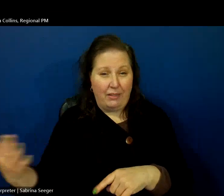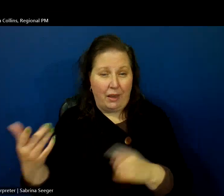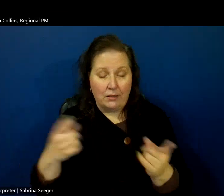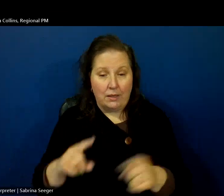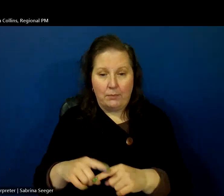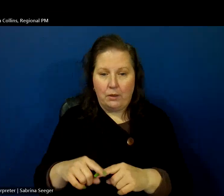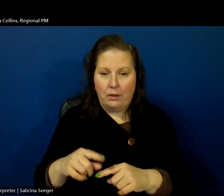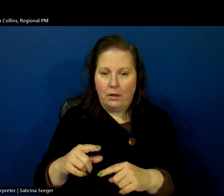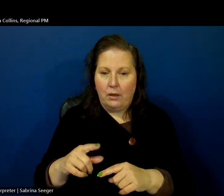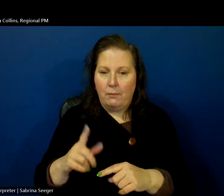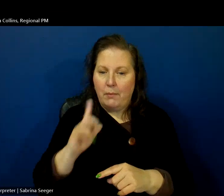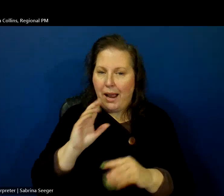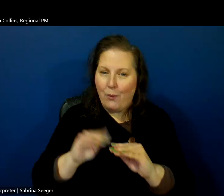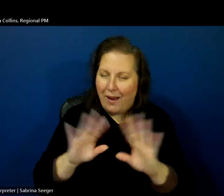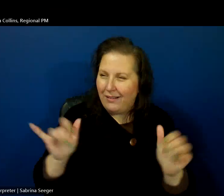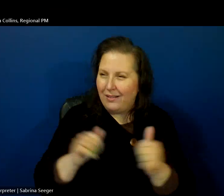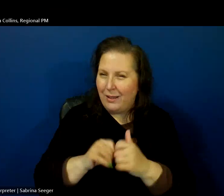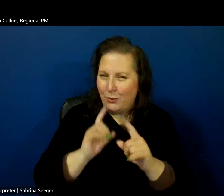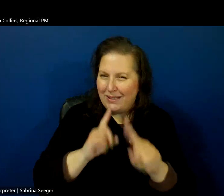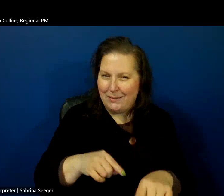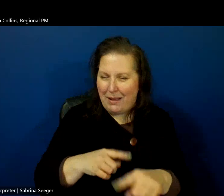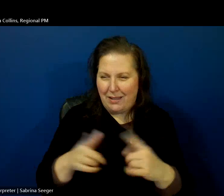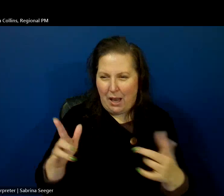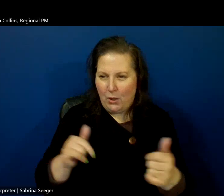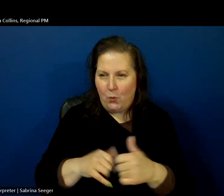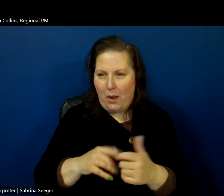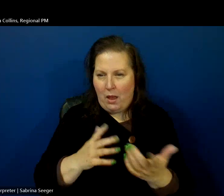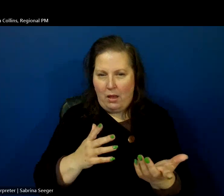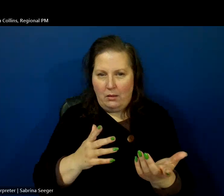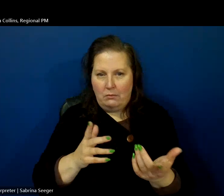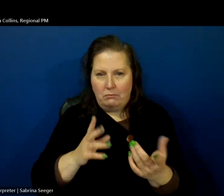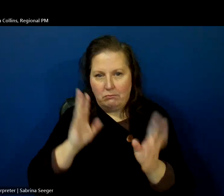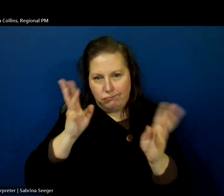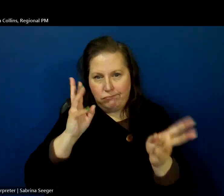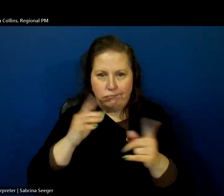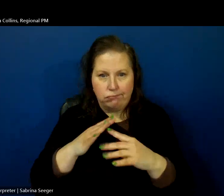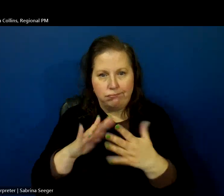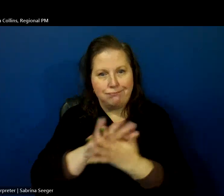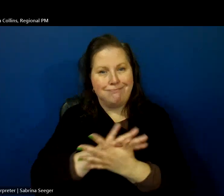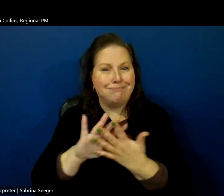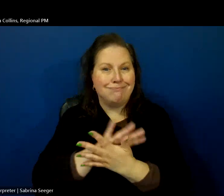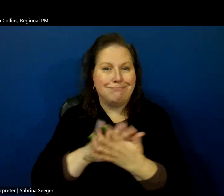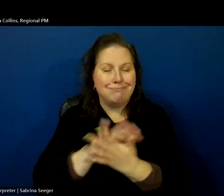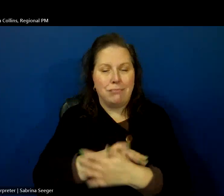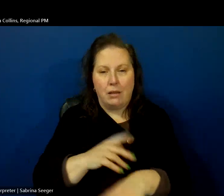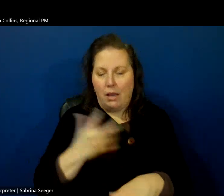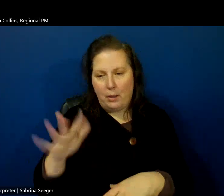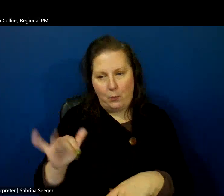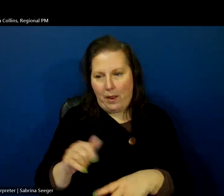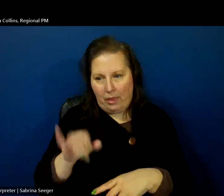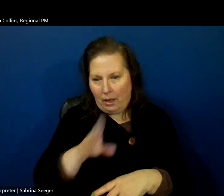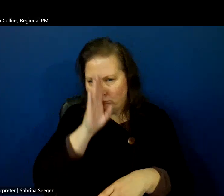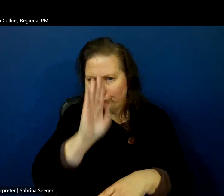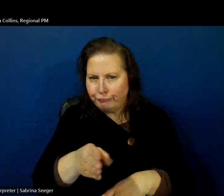want the unvarnished response. I don't want the combed and spun,